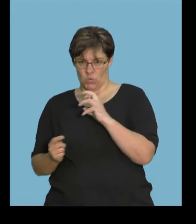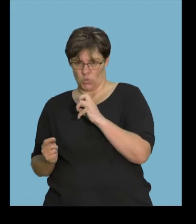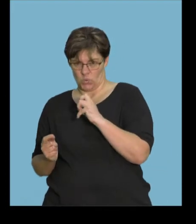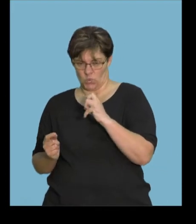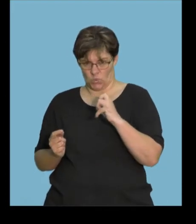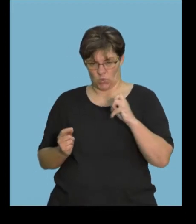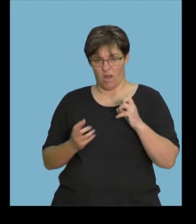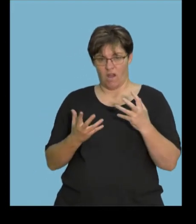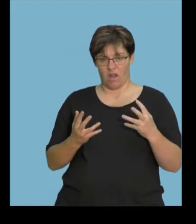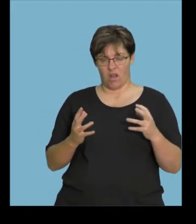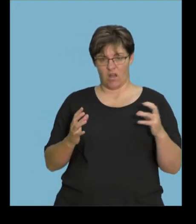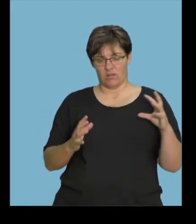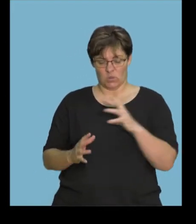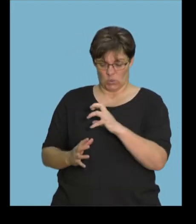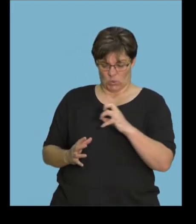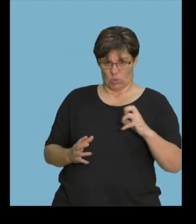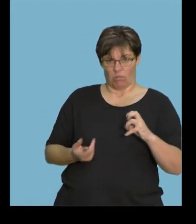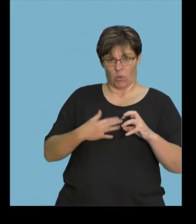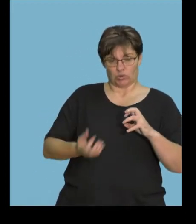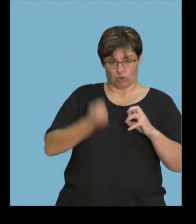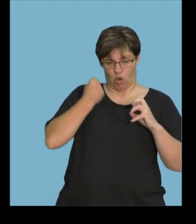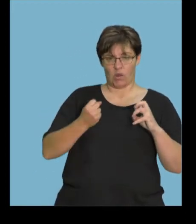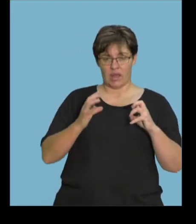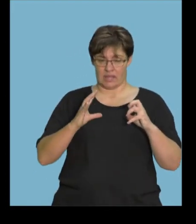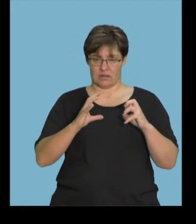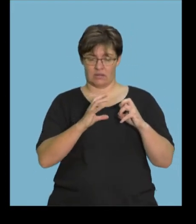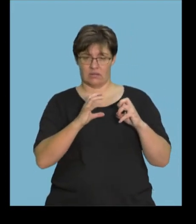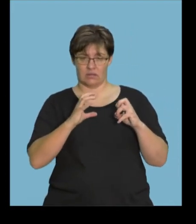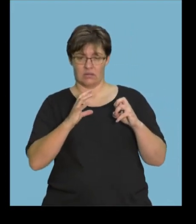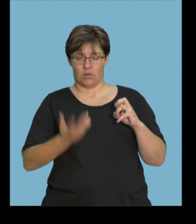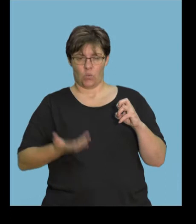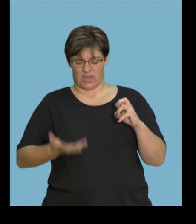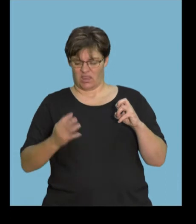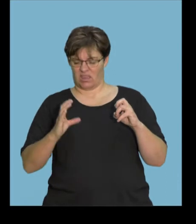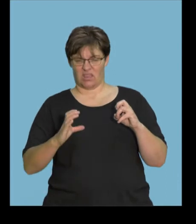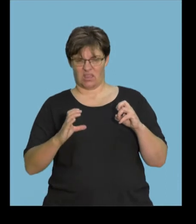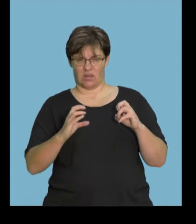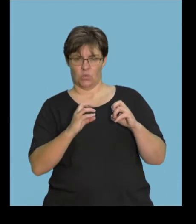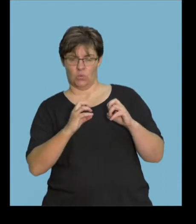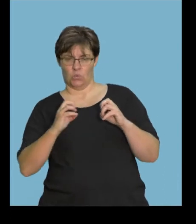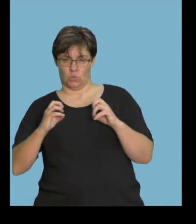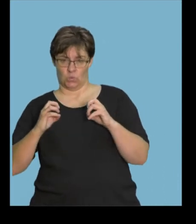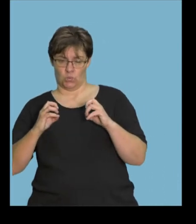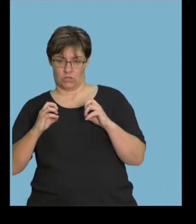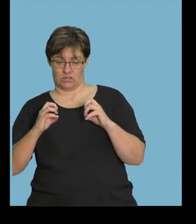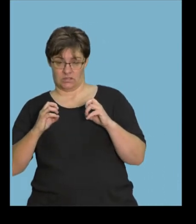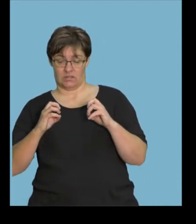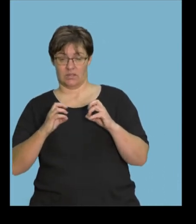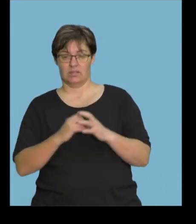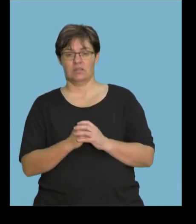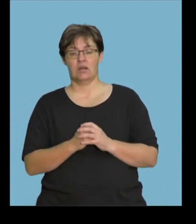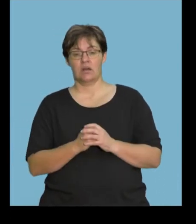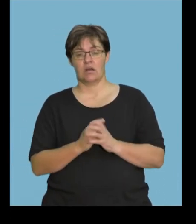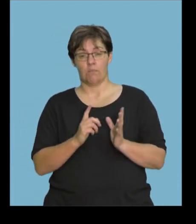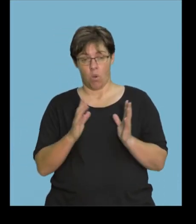attract with a greater force, attract another magnet with a greater force because of its strength. And then the distance between the magnet. Now,